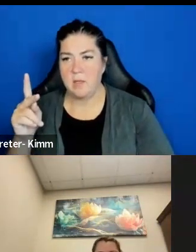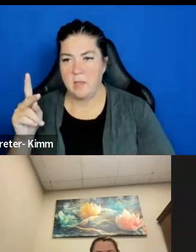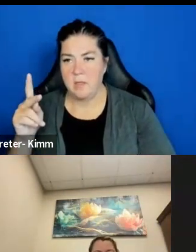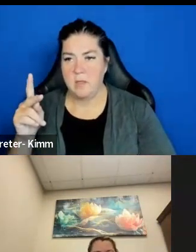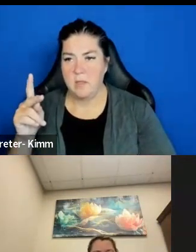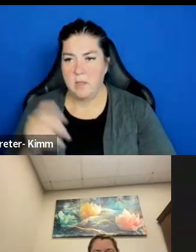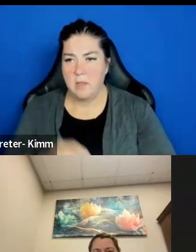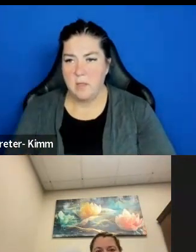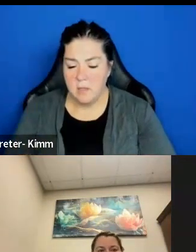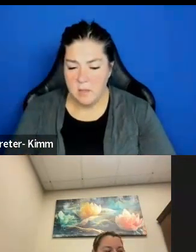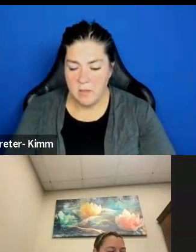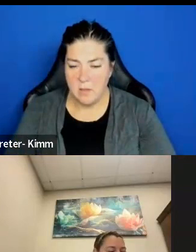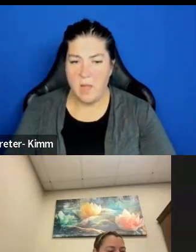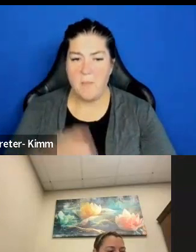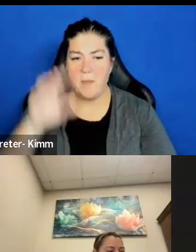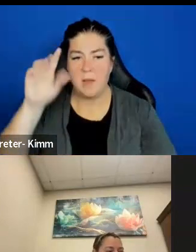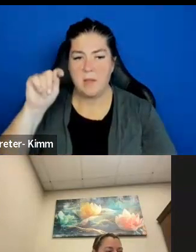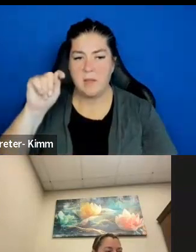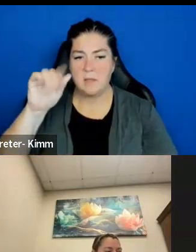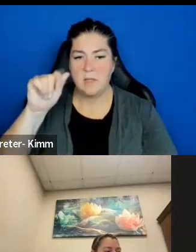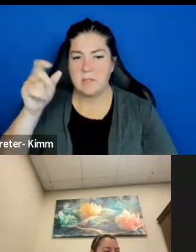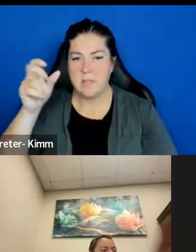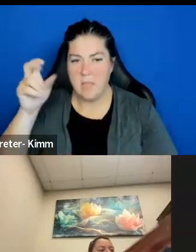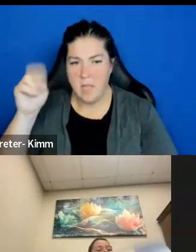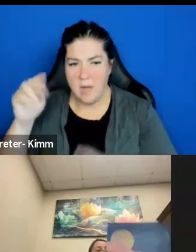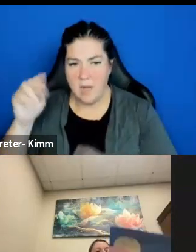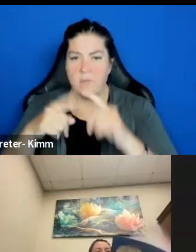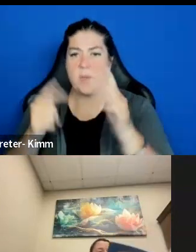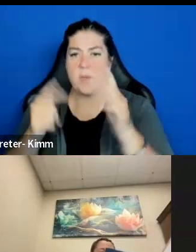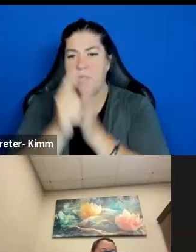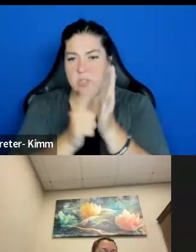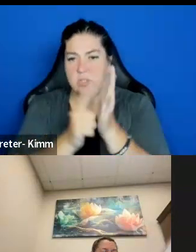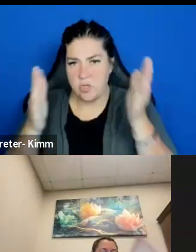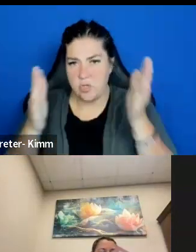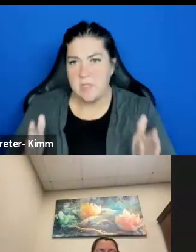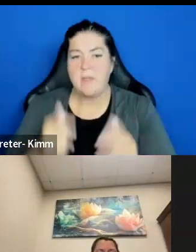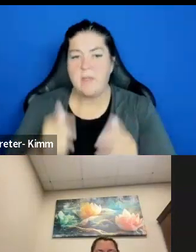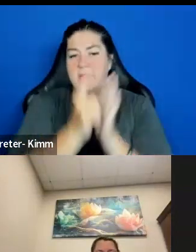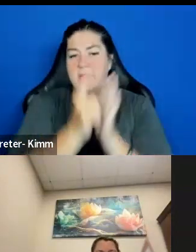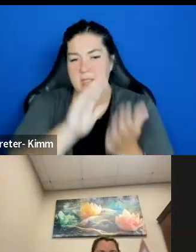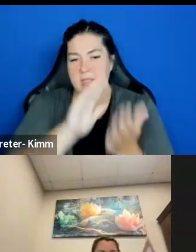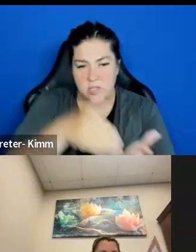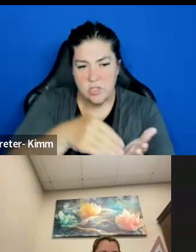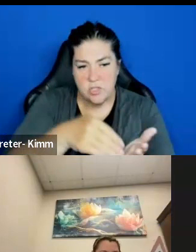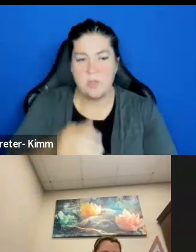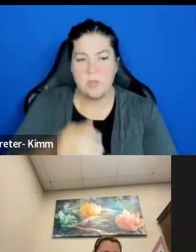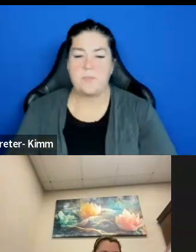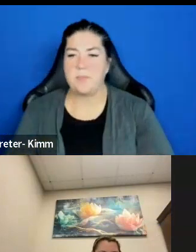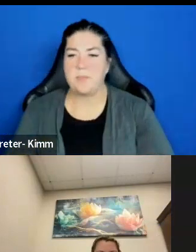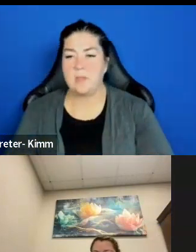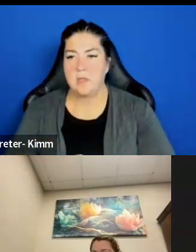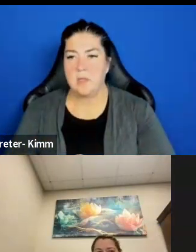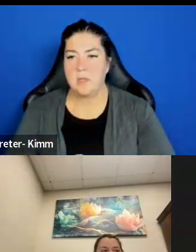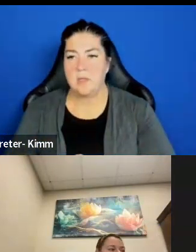said, I'm Tatiana. I'm one of the attorneys with Timpanogos Legal Center. And this was not